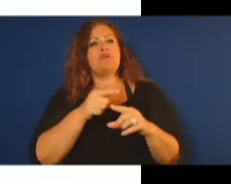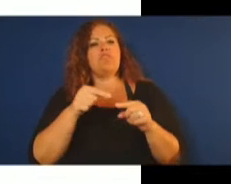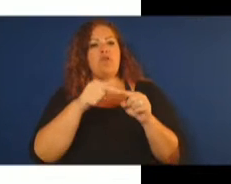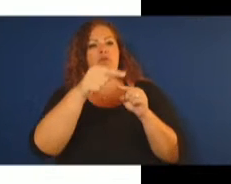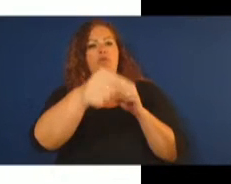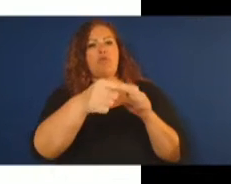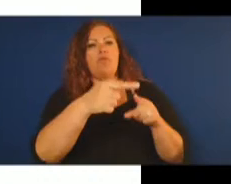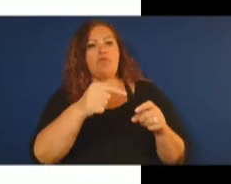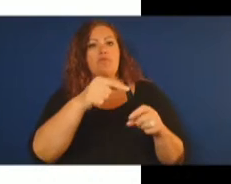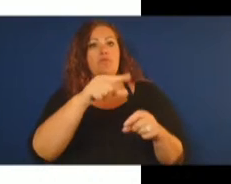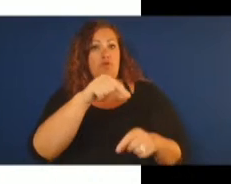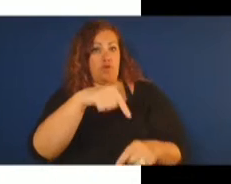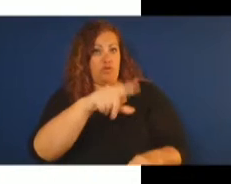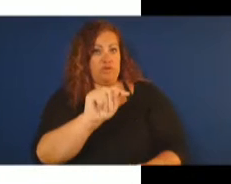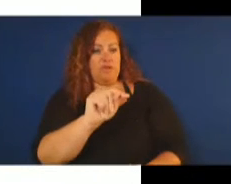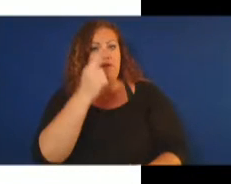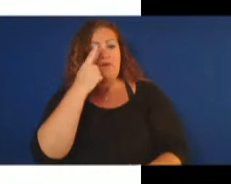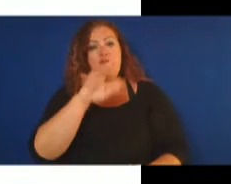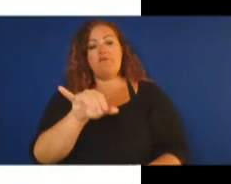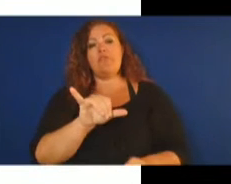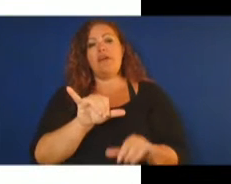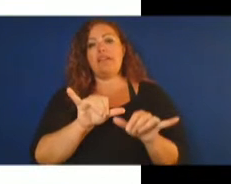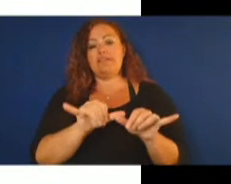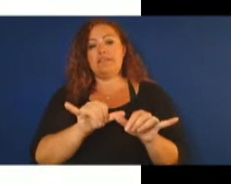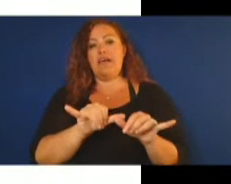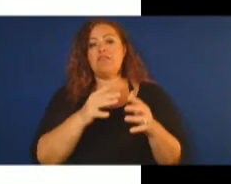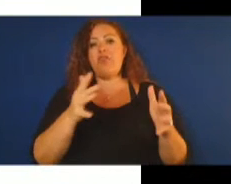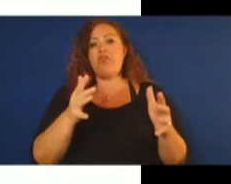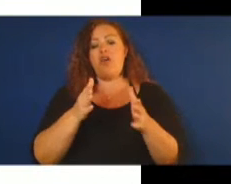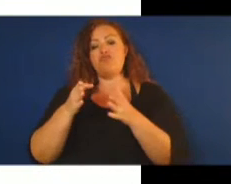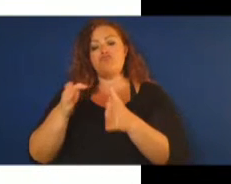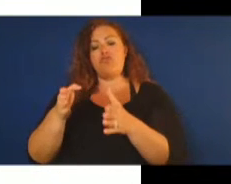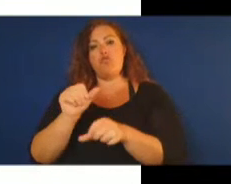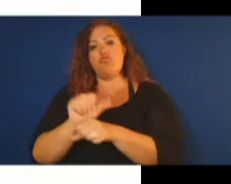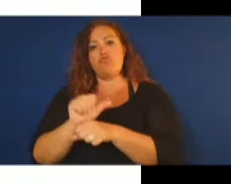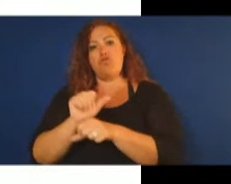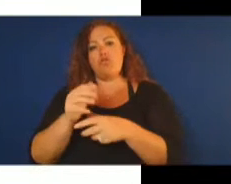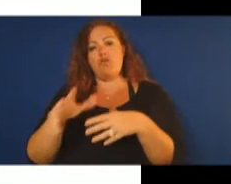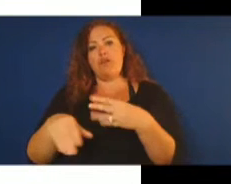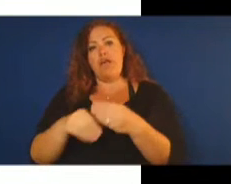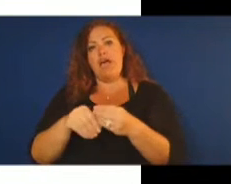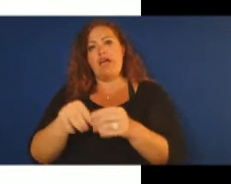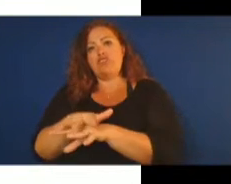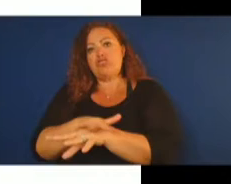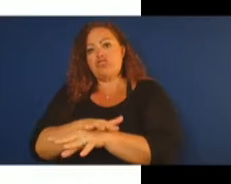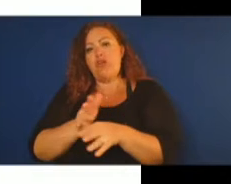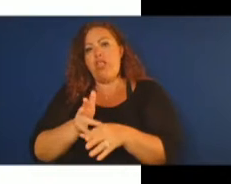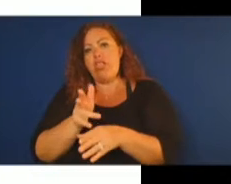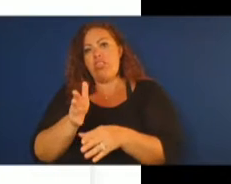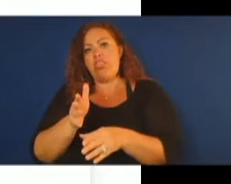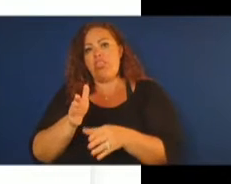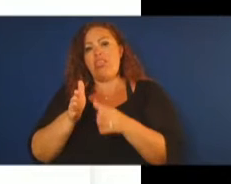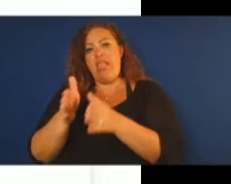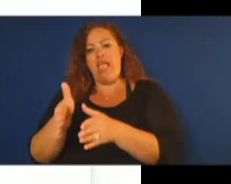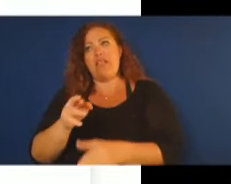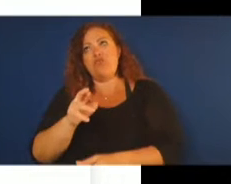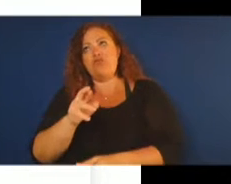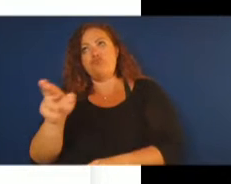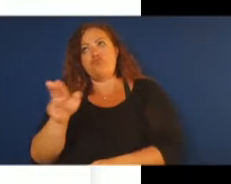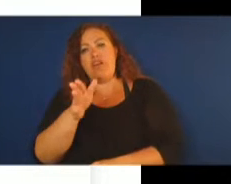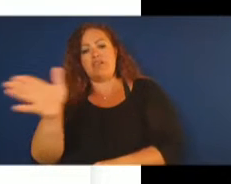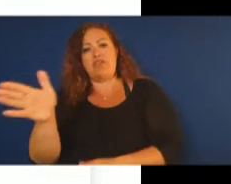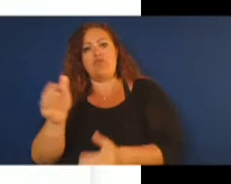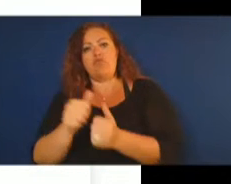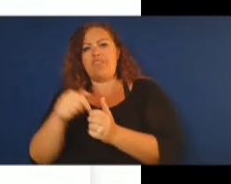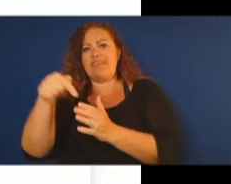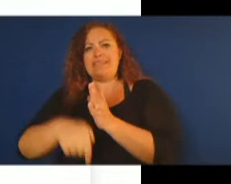has for this size of a project substantial road work to add a deceleration Lane a right turn right only with a very deep median